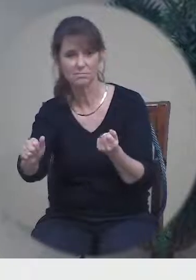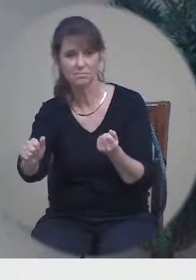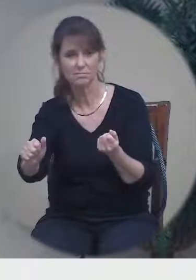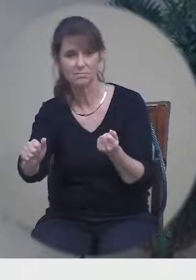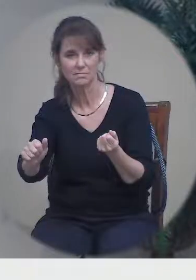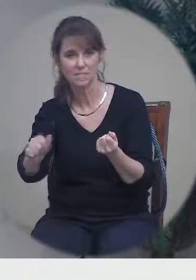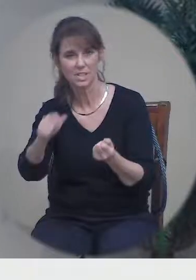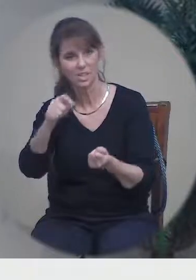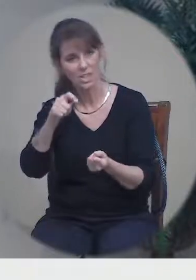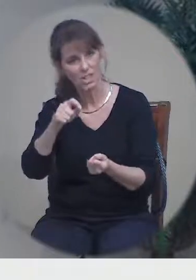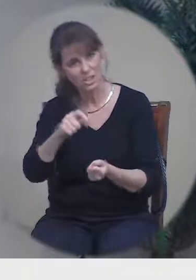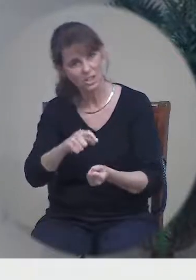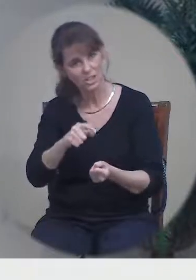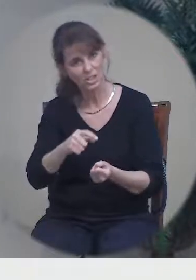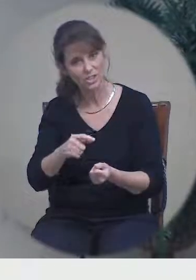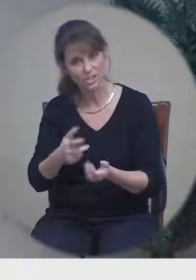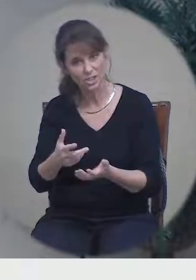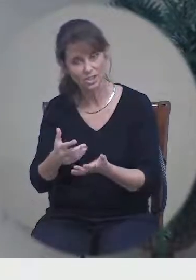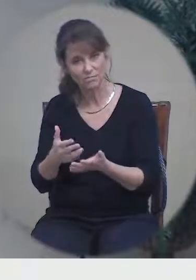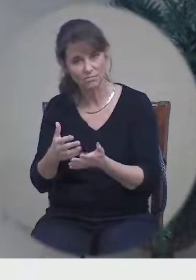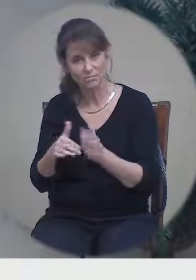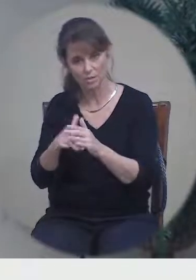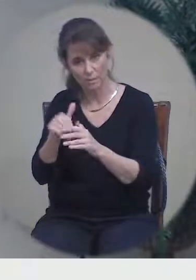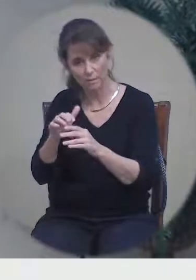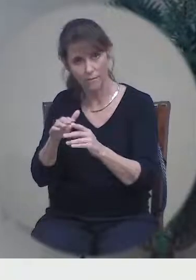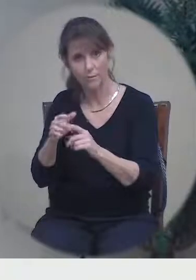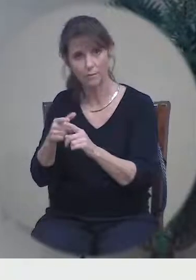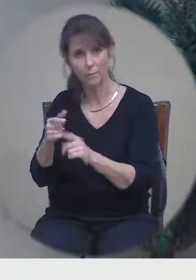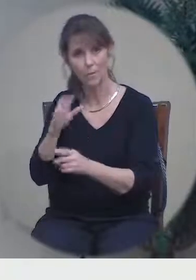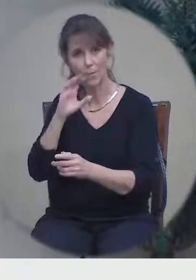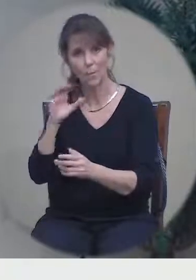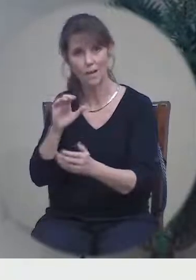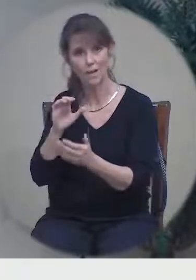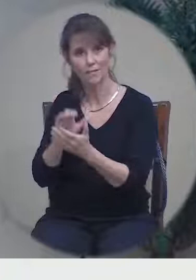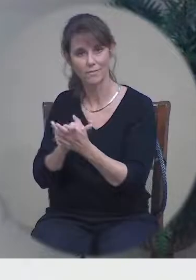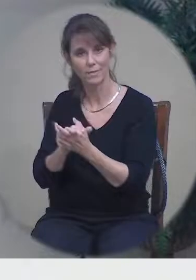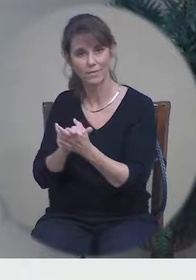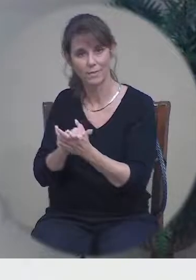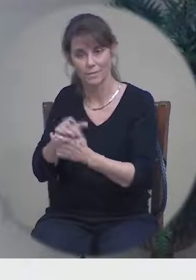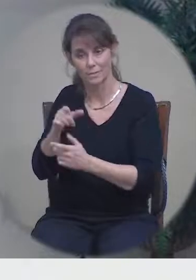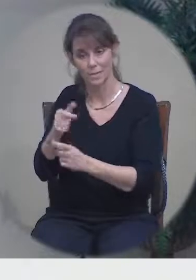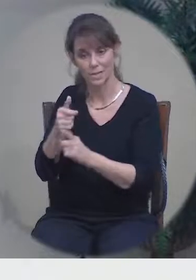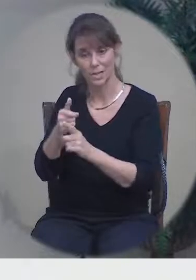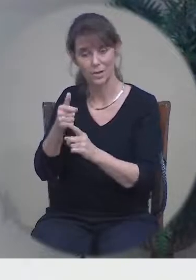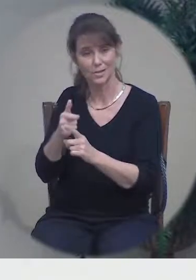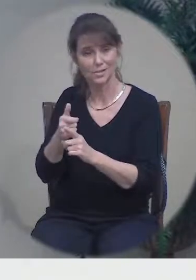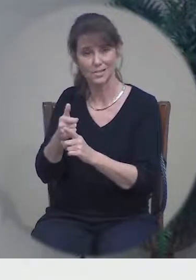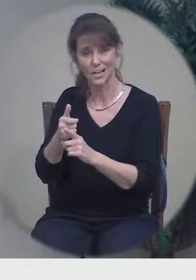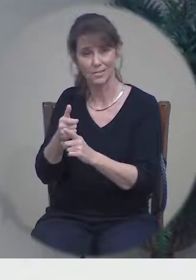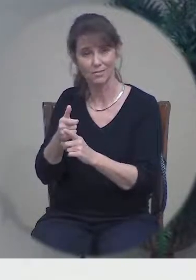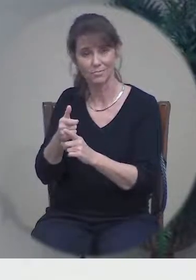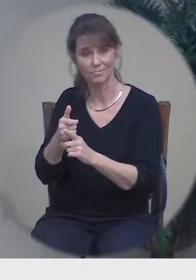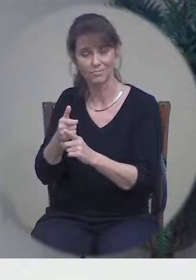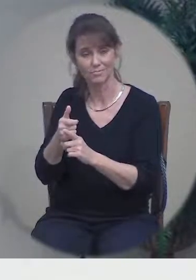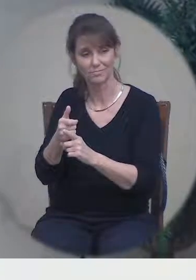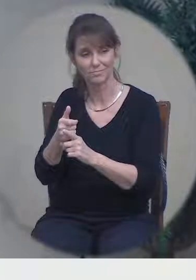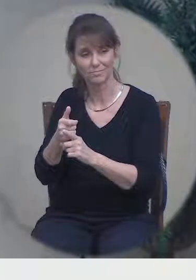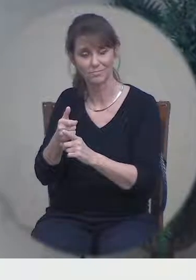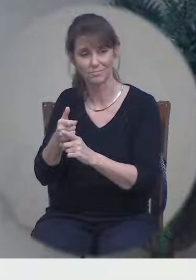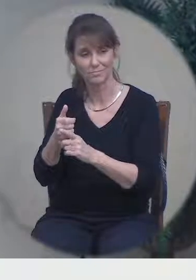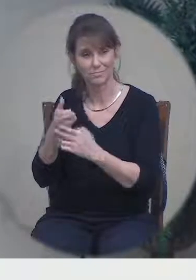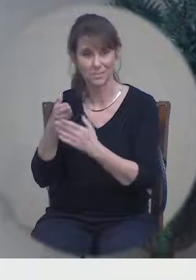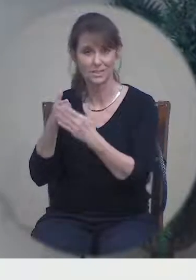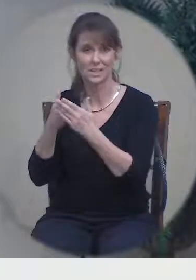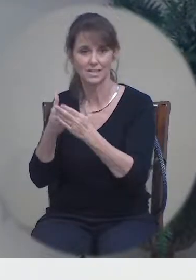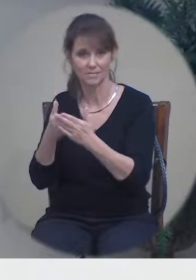able to turn to draw some sense of comfort became potentially another source of stumbling for him.